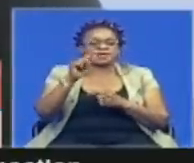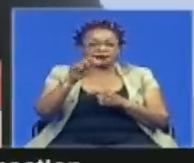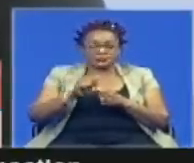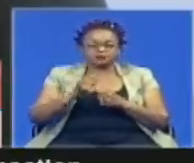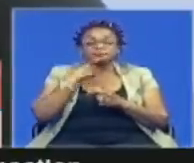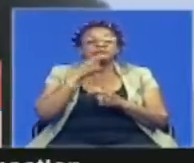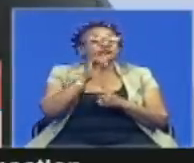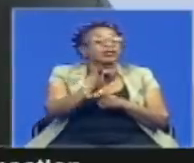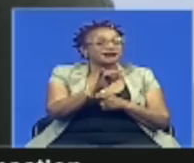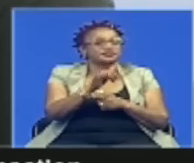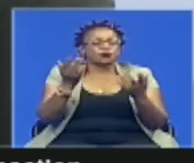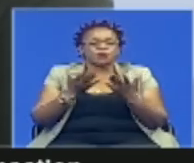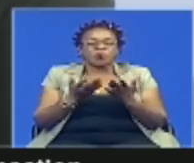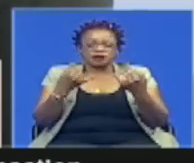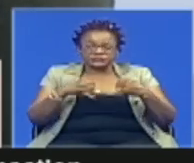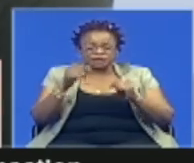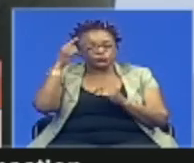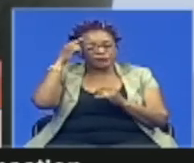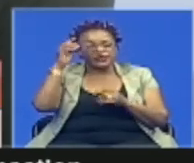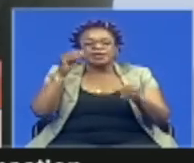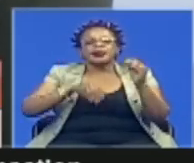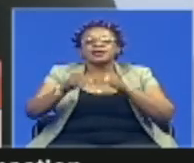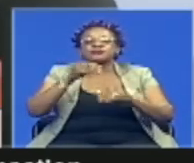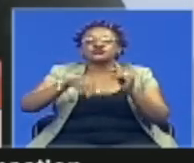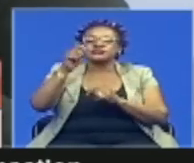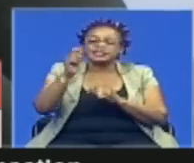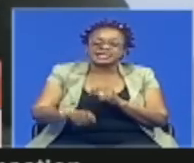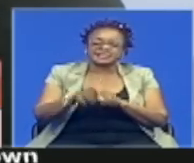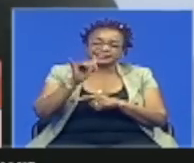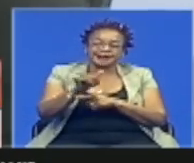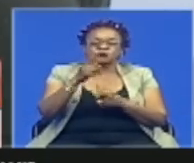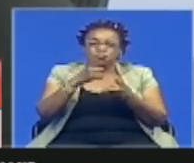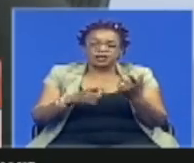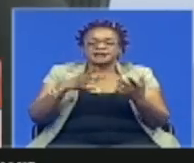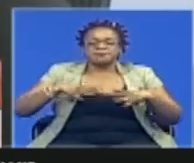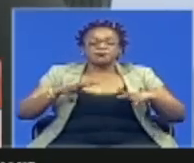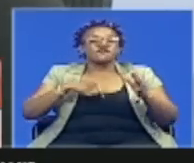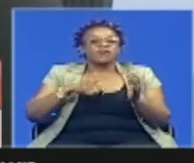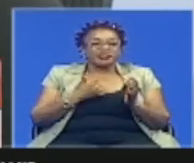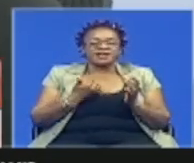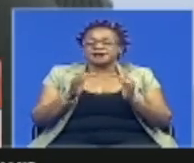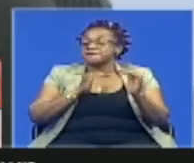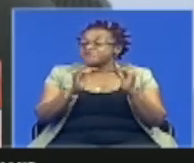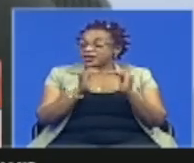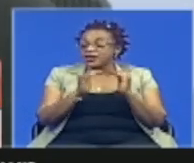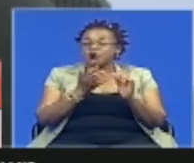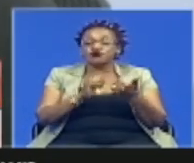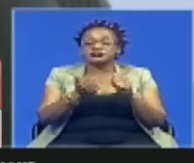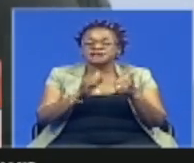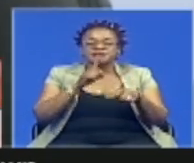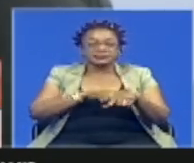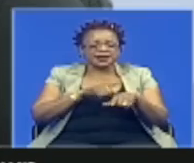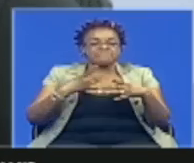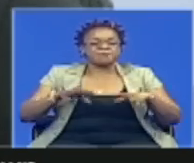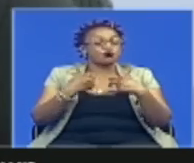mentioned it, where we're looking at electoral justice, and that's what people feel. That even in a fair contest, by the way, when people lose in